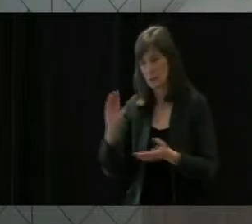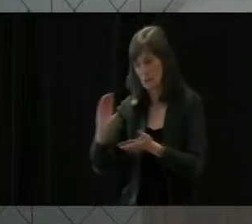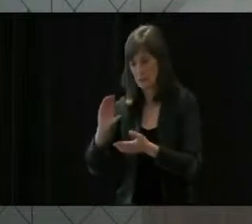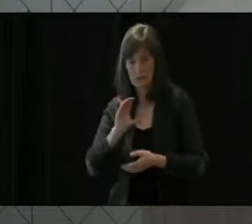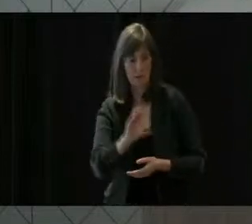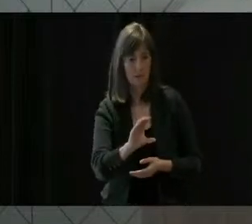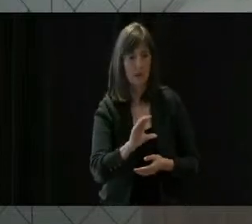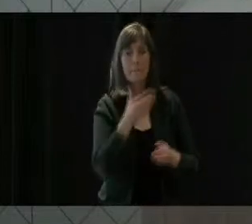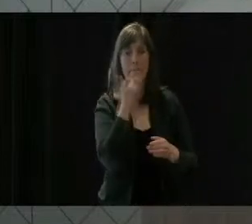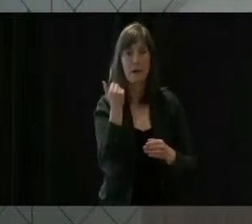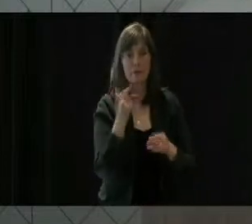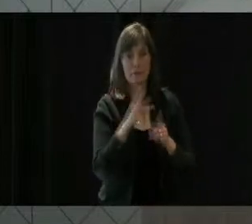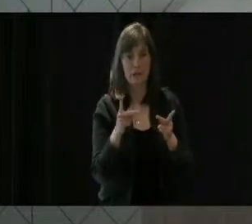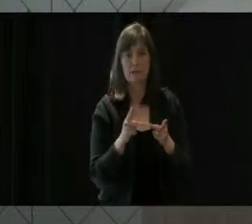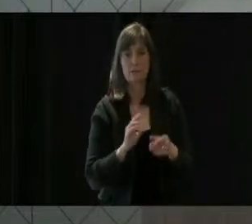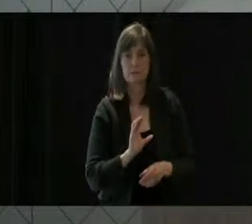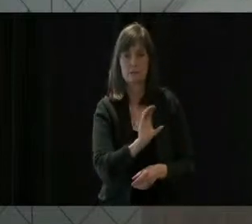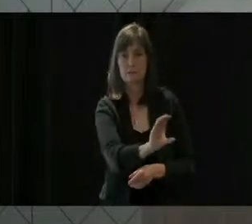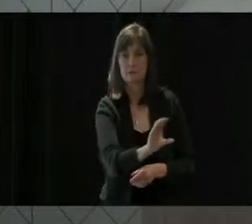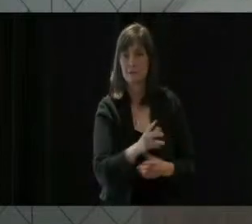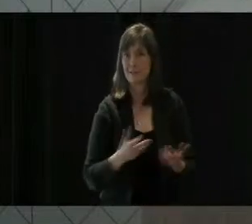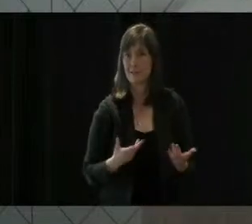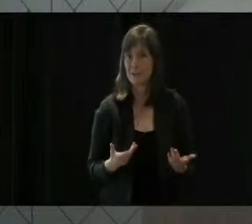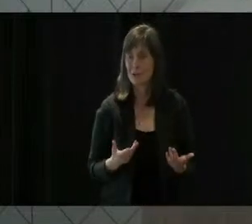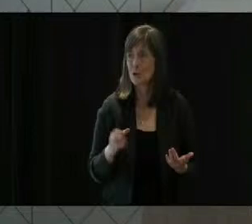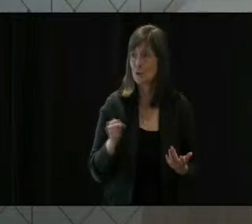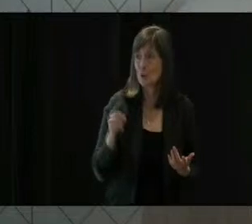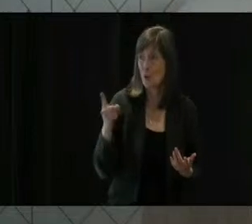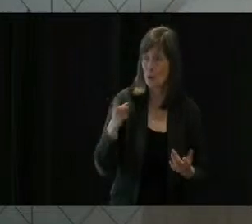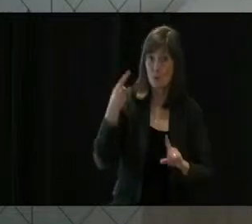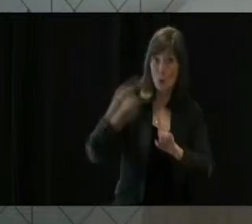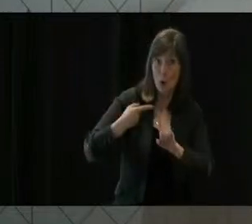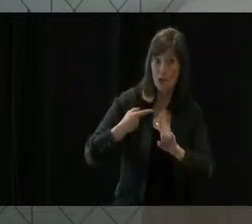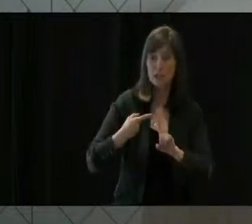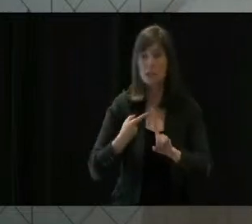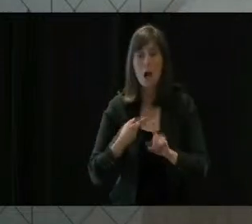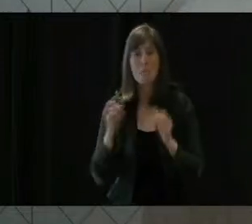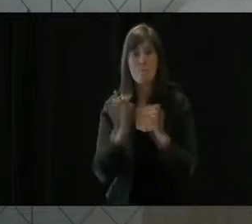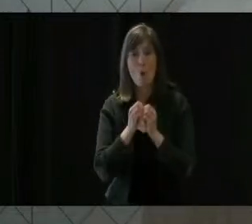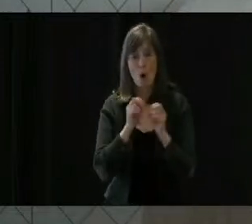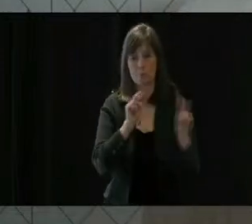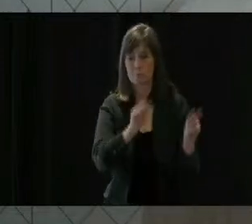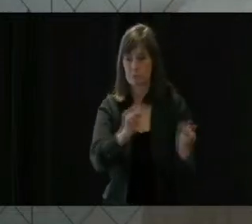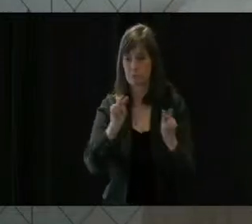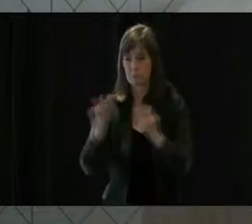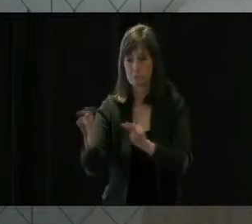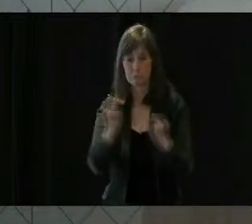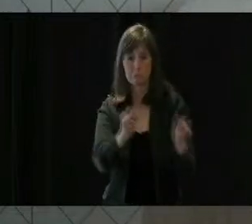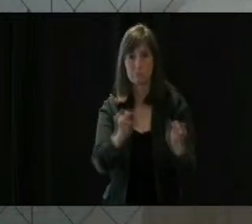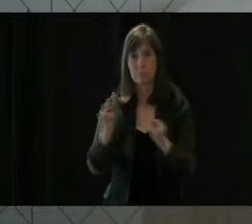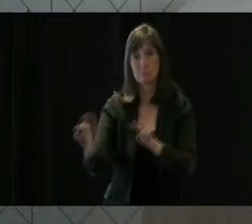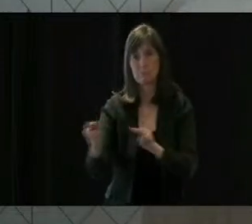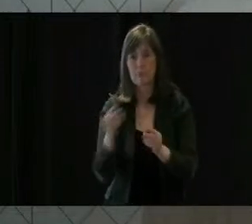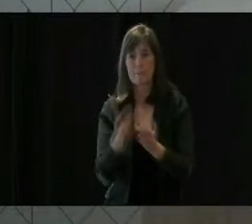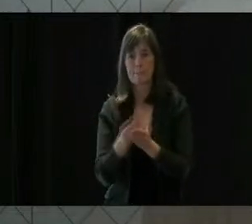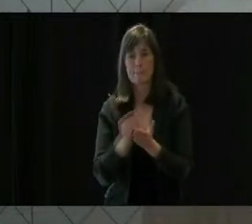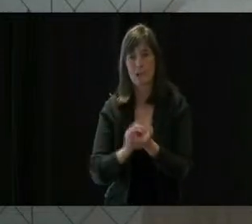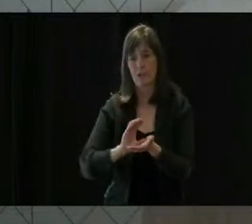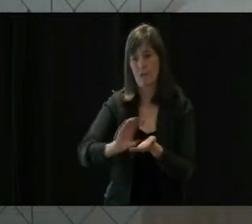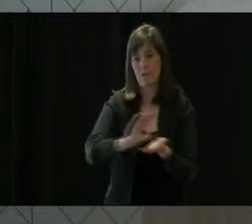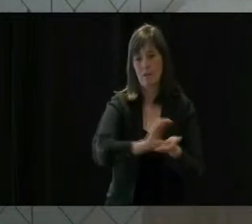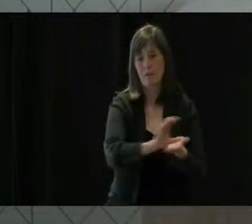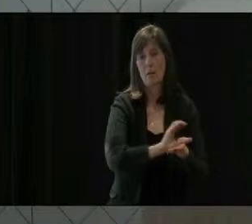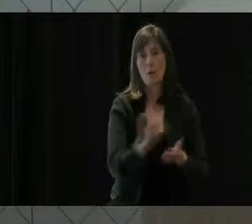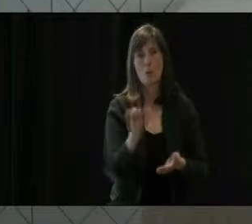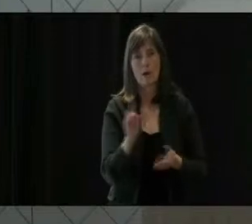that question is more rigorous management. Thank you, Dame Greene. We're going to move along now to Peter